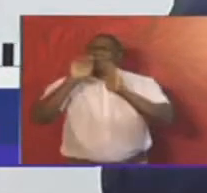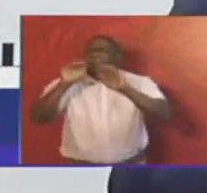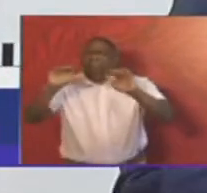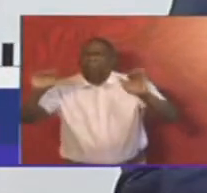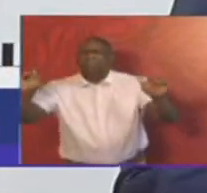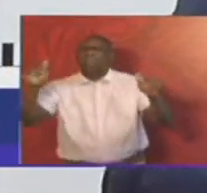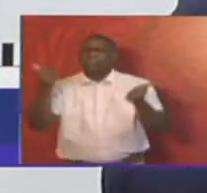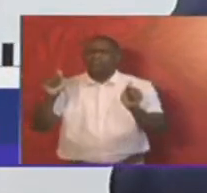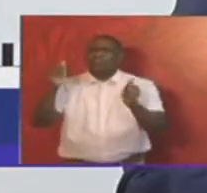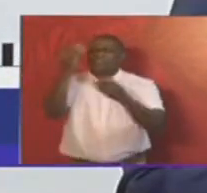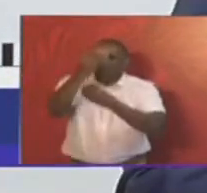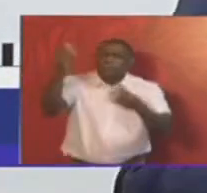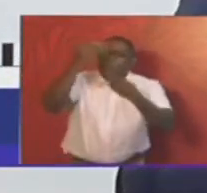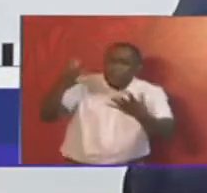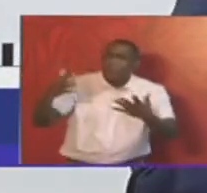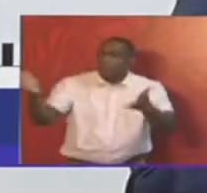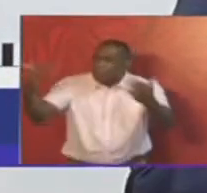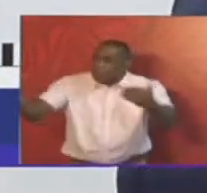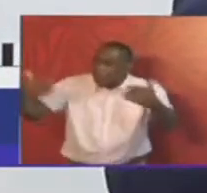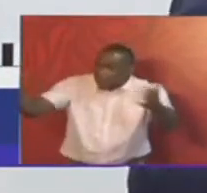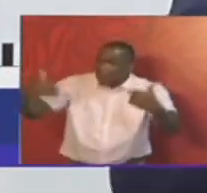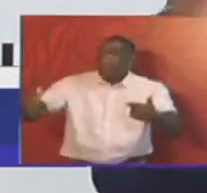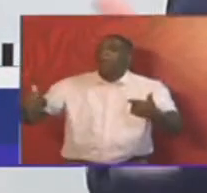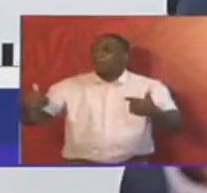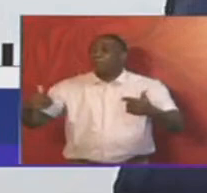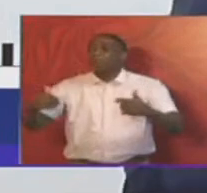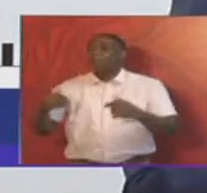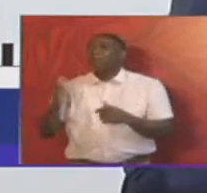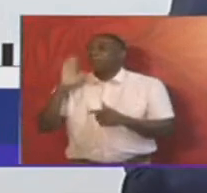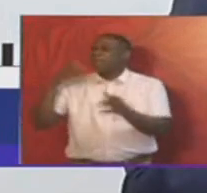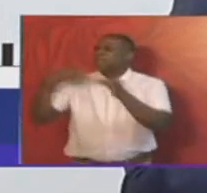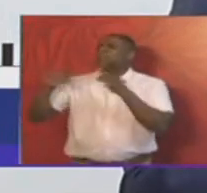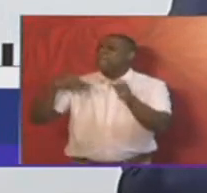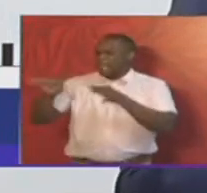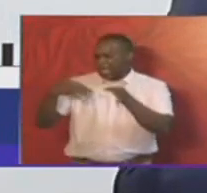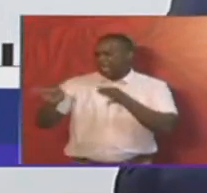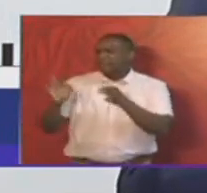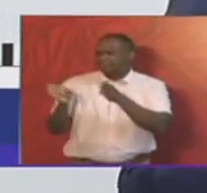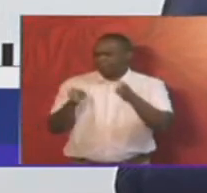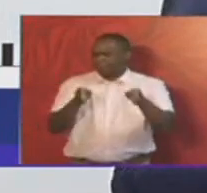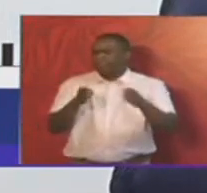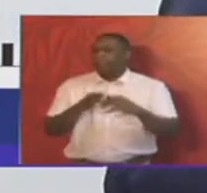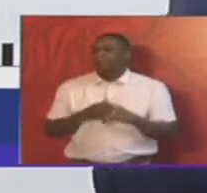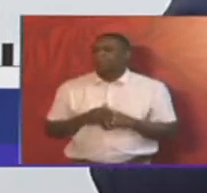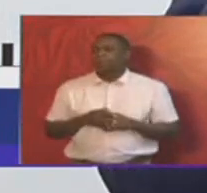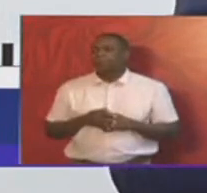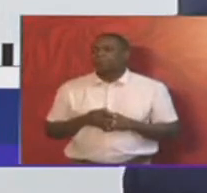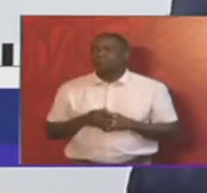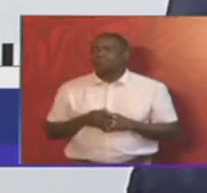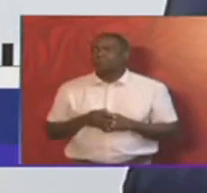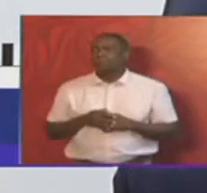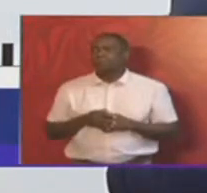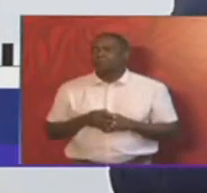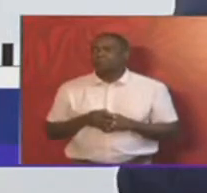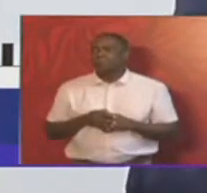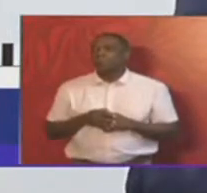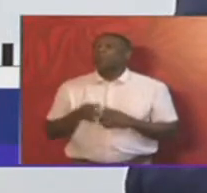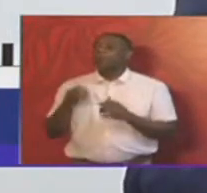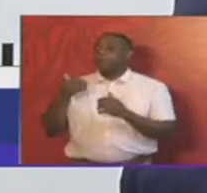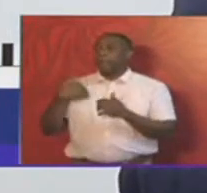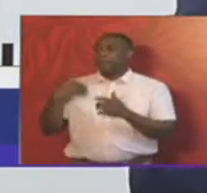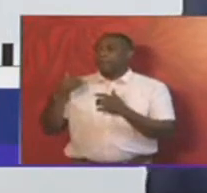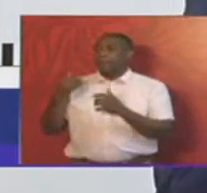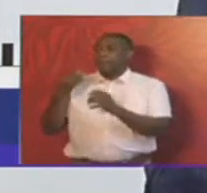RHAs, miking, messaging, so on, giving you the information. And then when these mobile units come